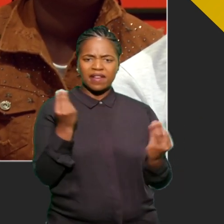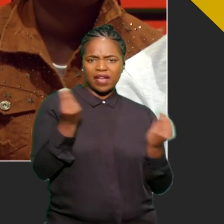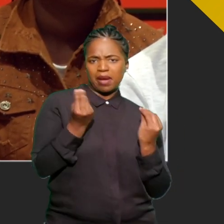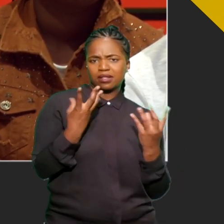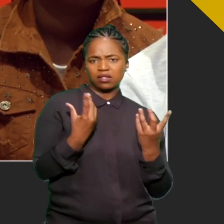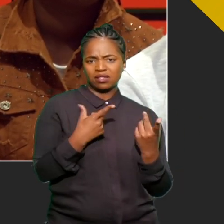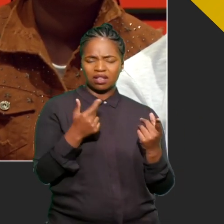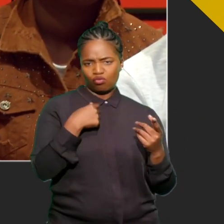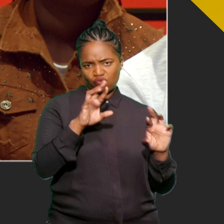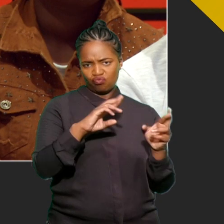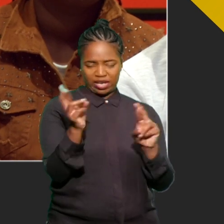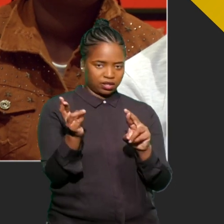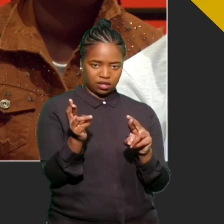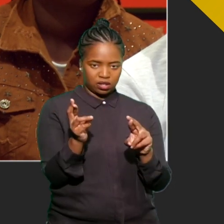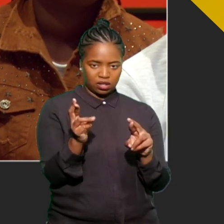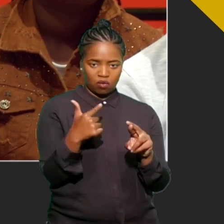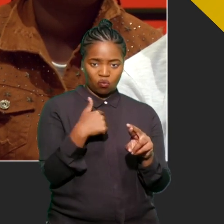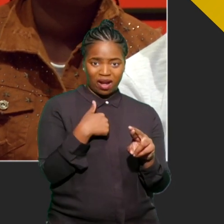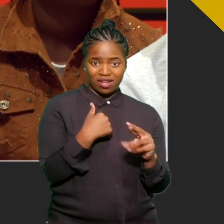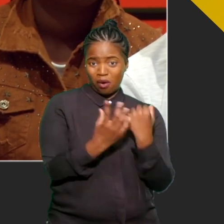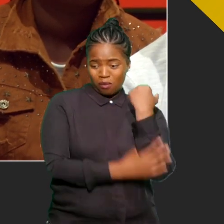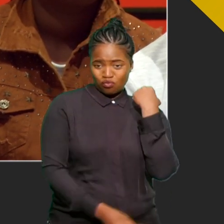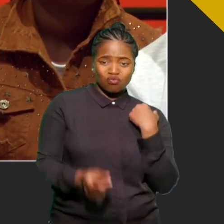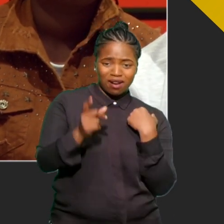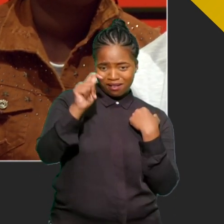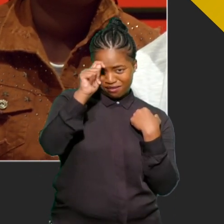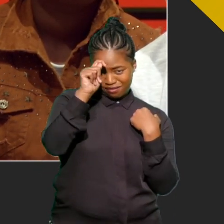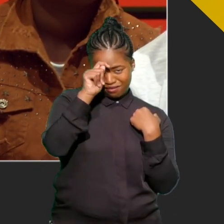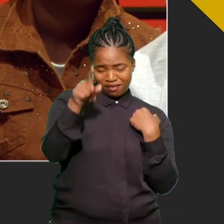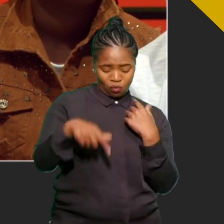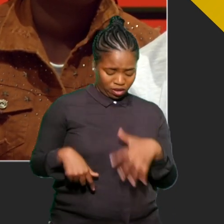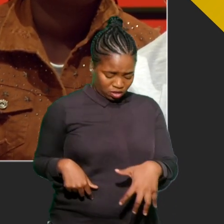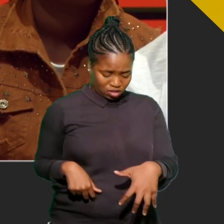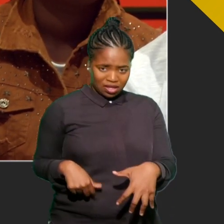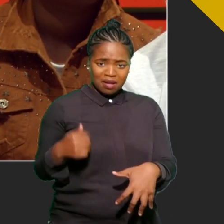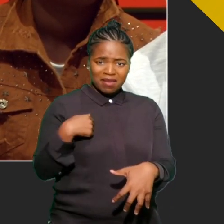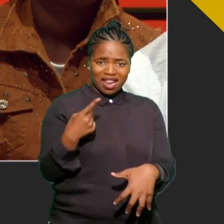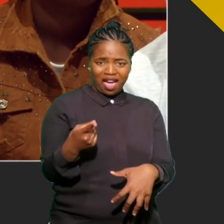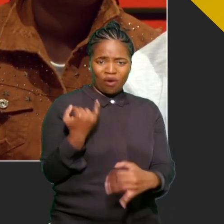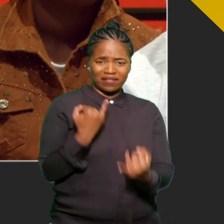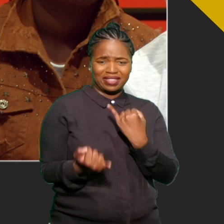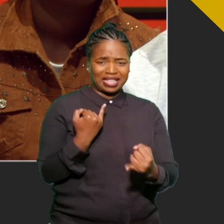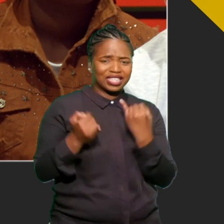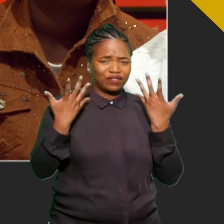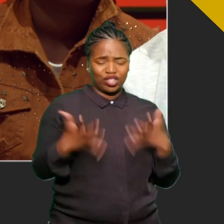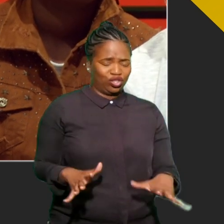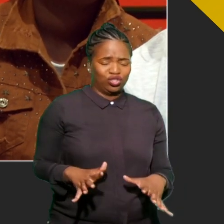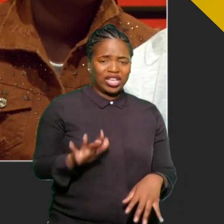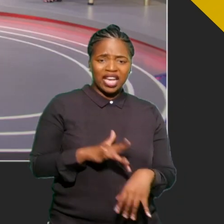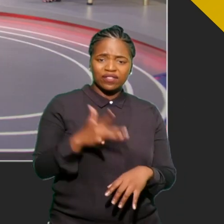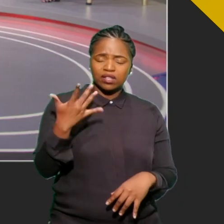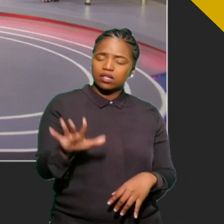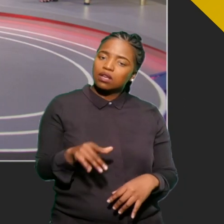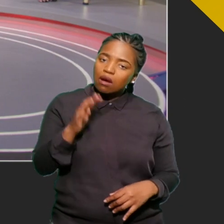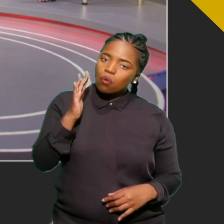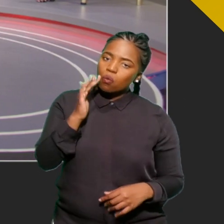ikhulunywe bengasi ready. Yeah. Especially your prayer yo bengasi ready kakhulu cause isiso seyu evidence ukuthi nawe usuyalalana yo. It was and hard. By the time you give